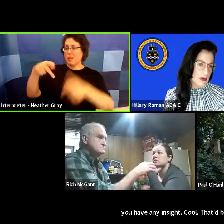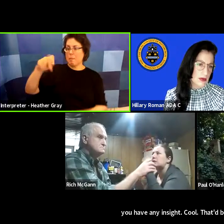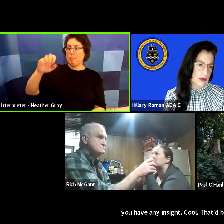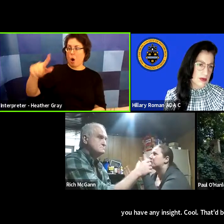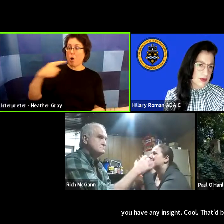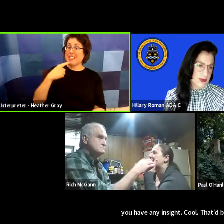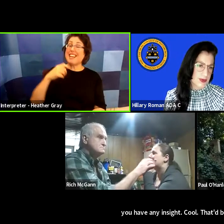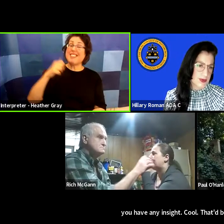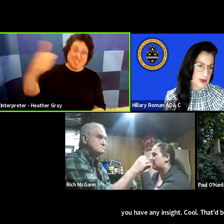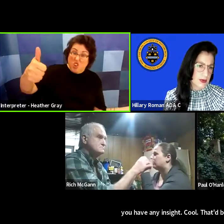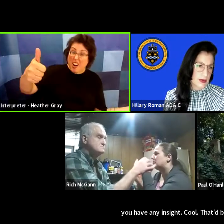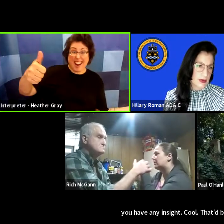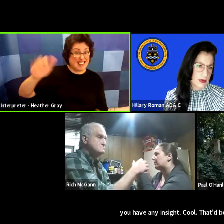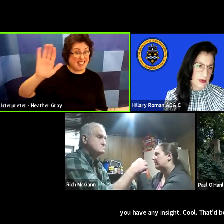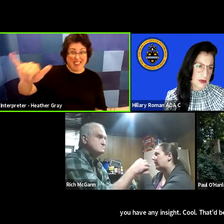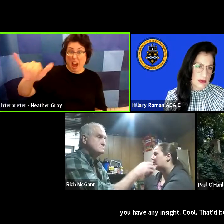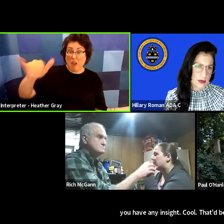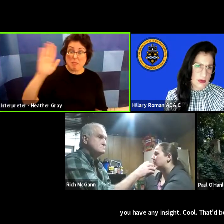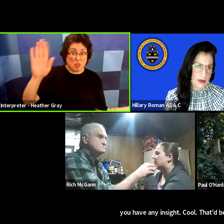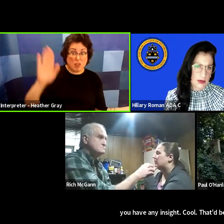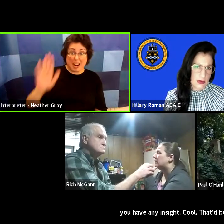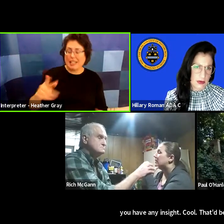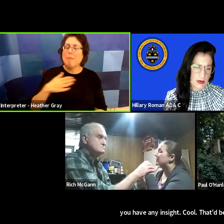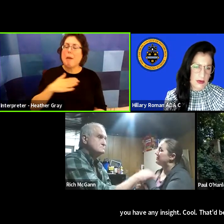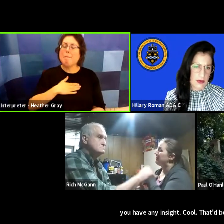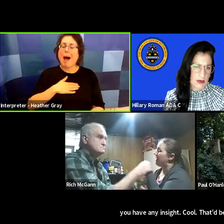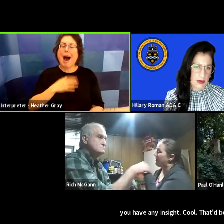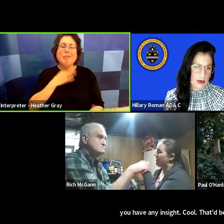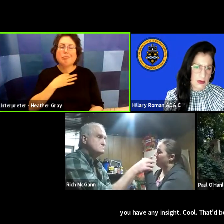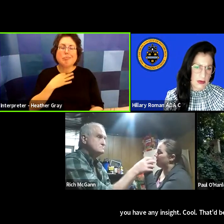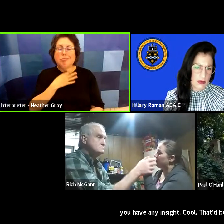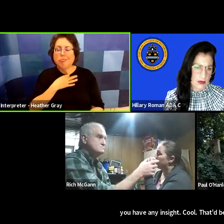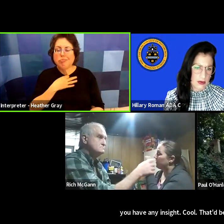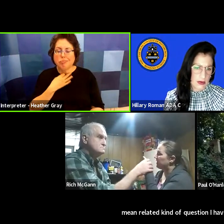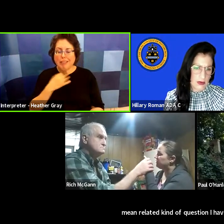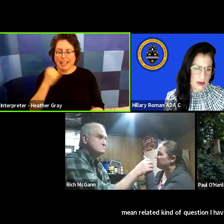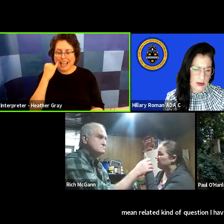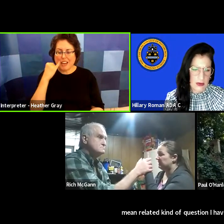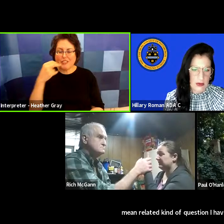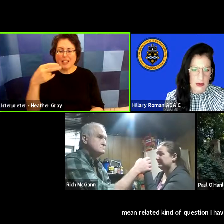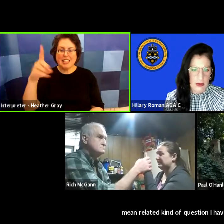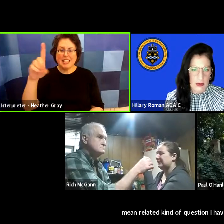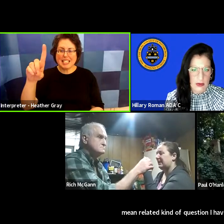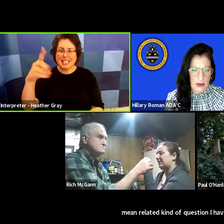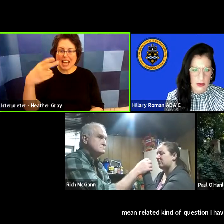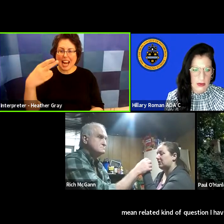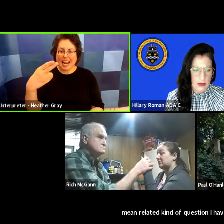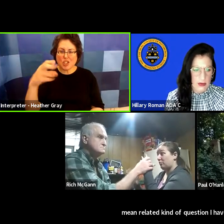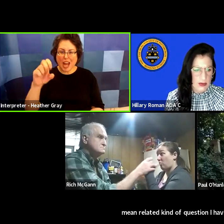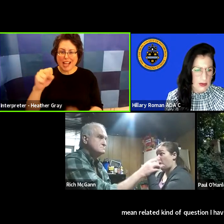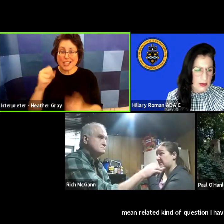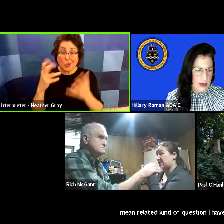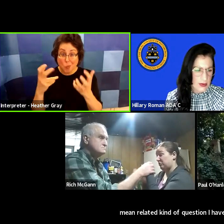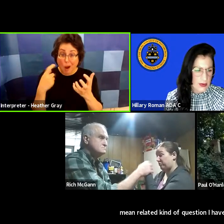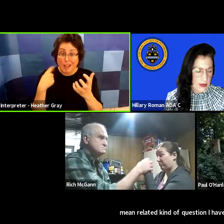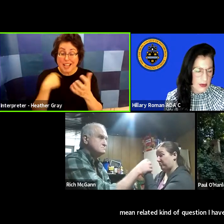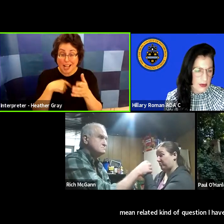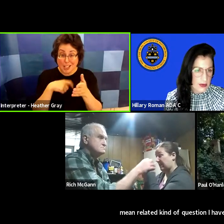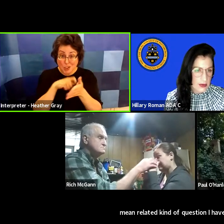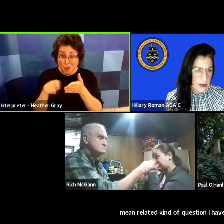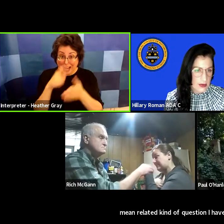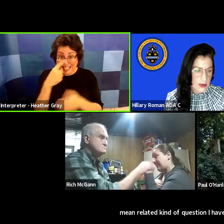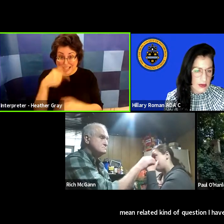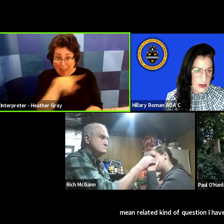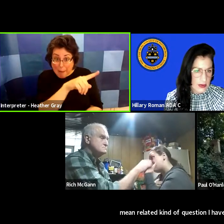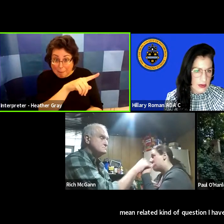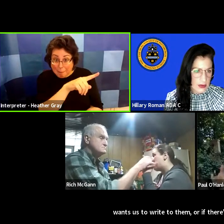the related kind of question I have is whether DHS wants us to write to them, or if there's